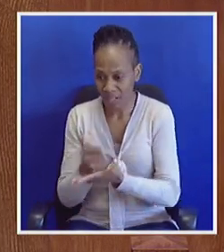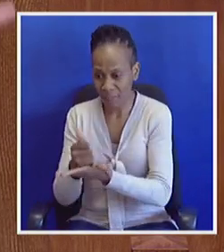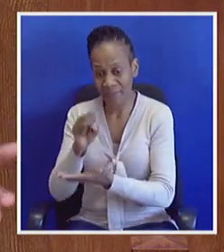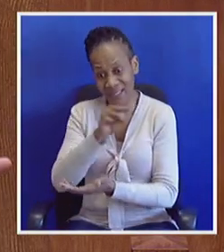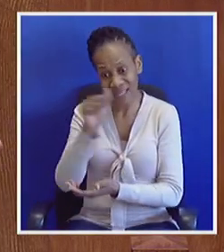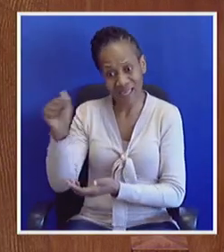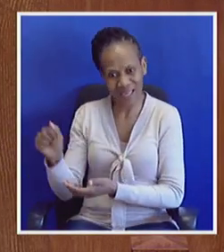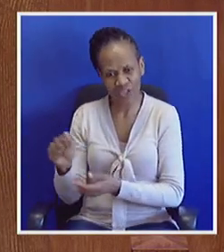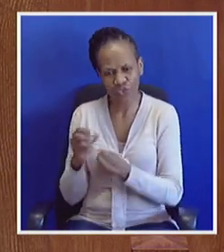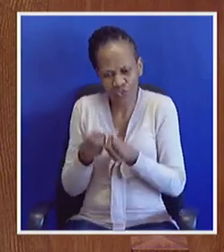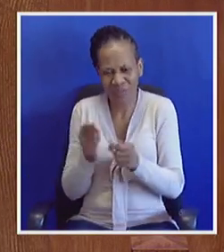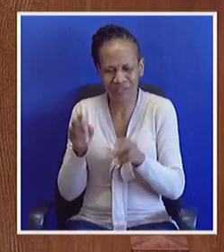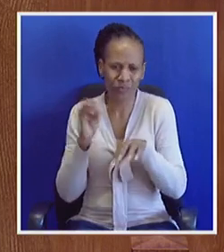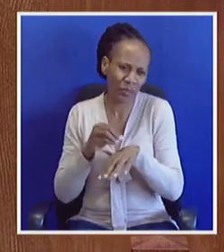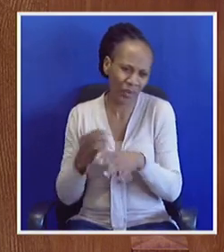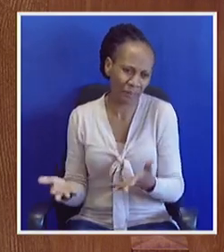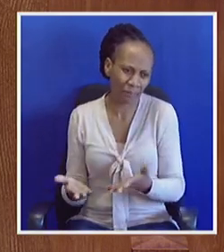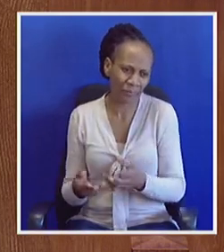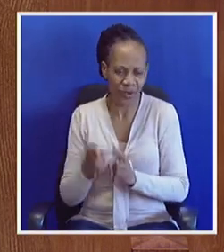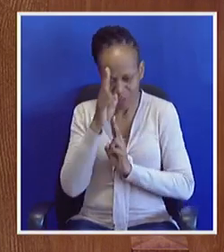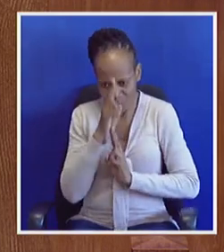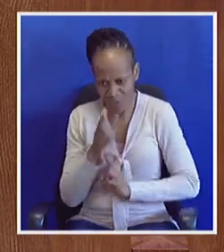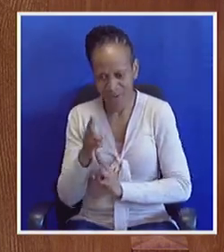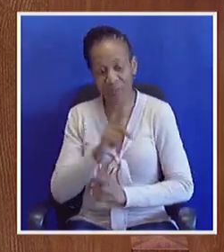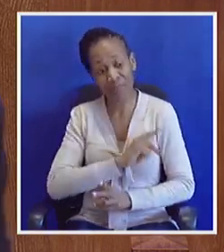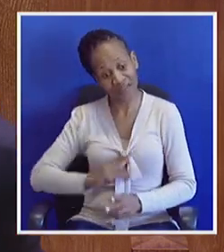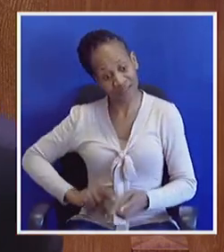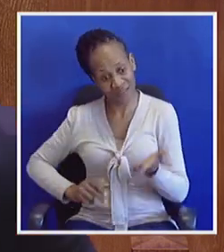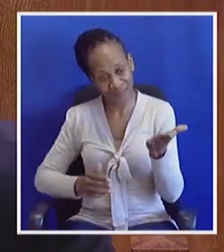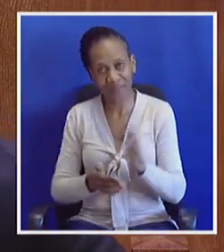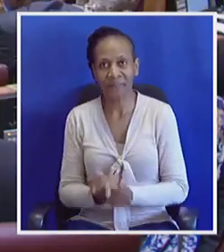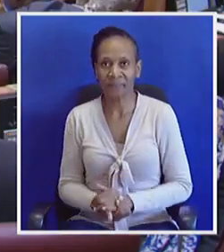us out of this dilemma, Honorable President? Thank you, Chair.